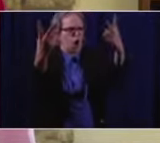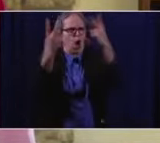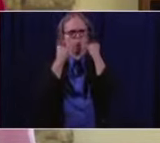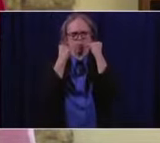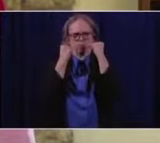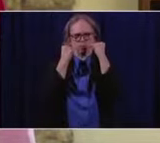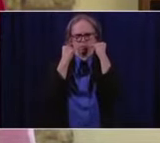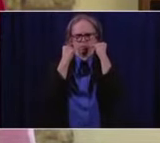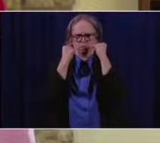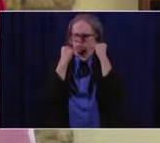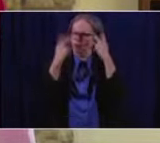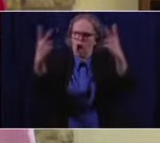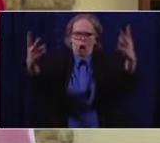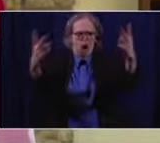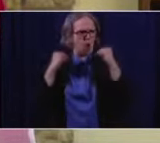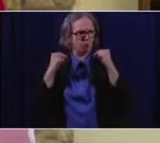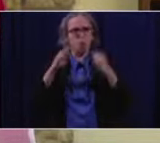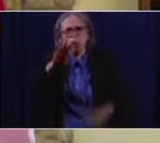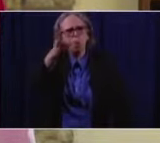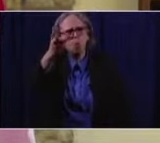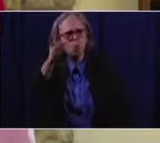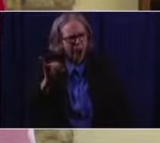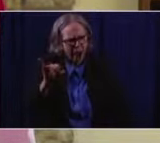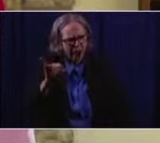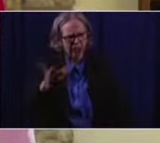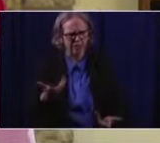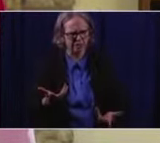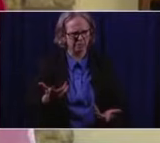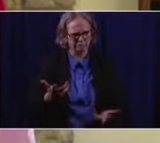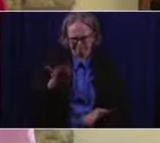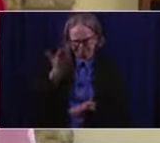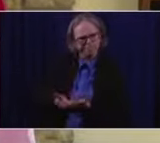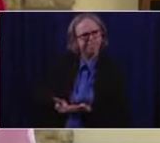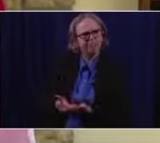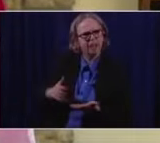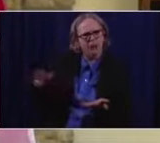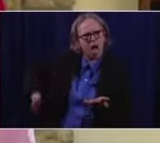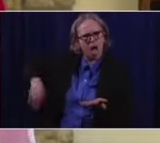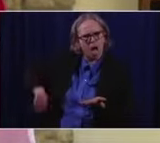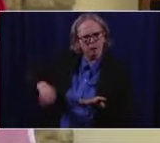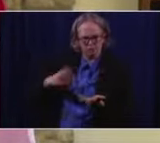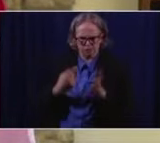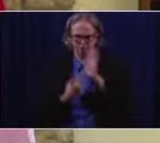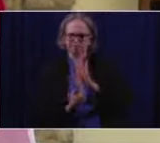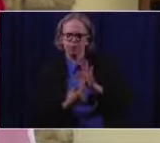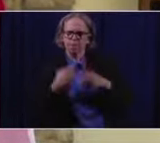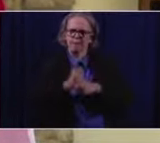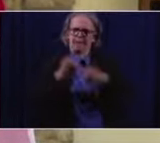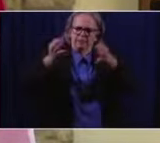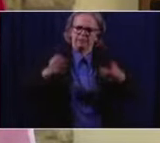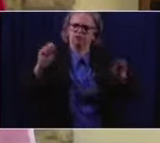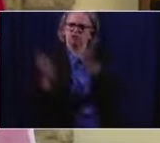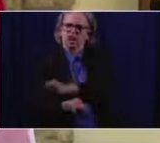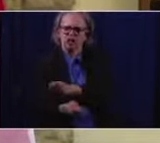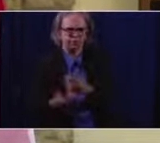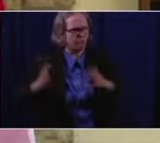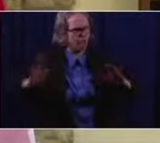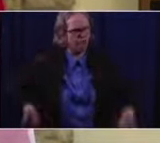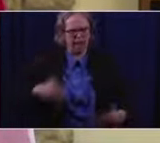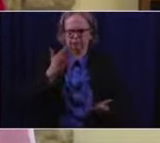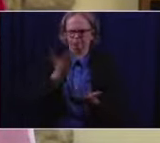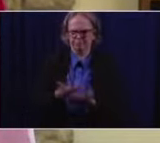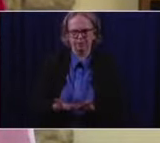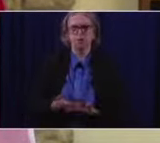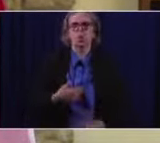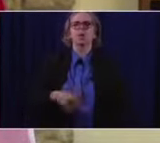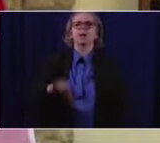without any data. So we're going to try to get some data. We're going to try to look at what kids who